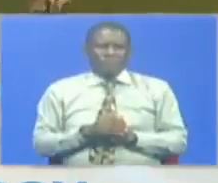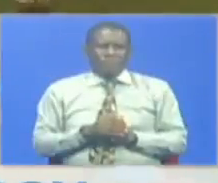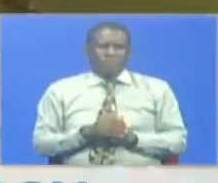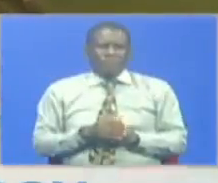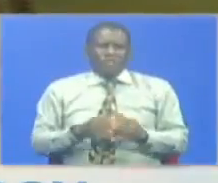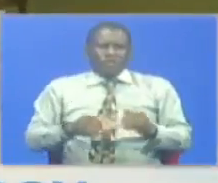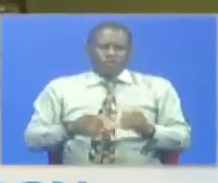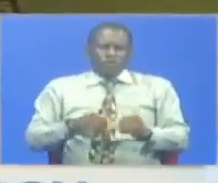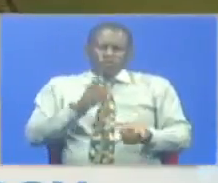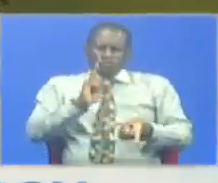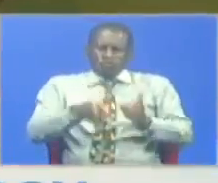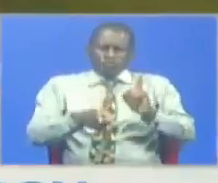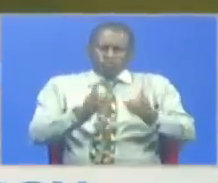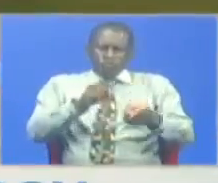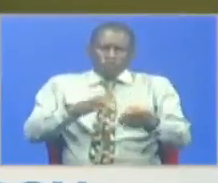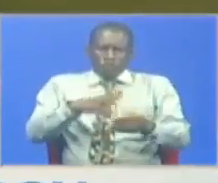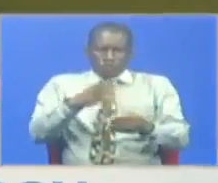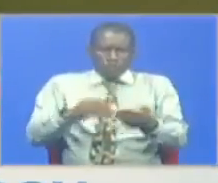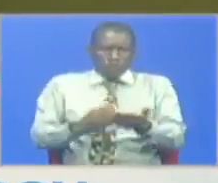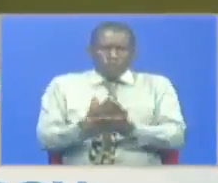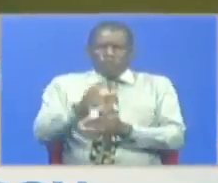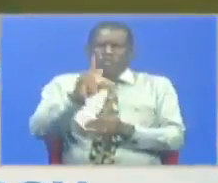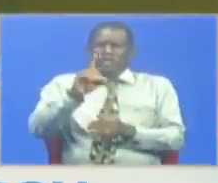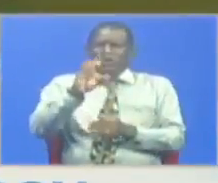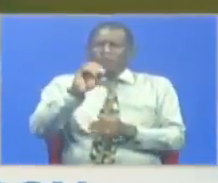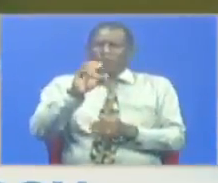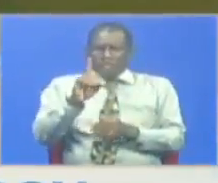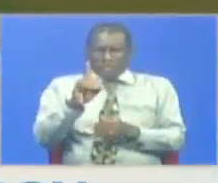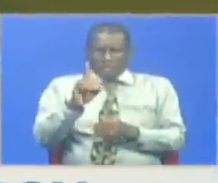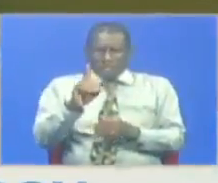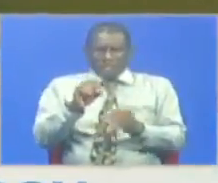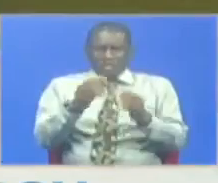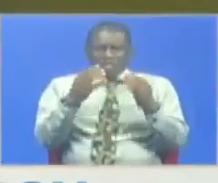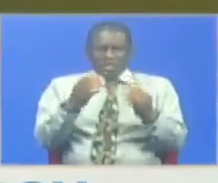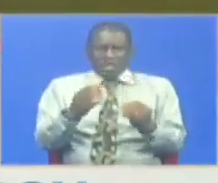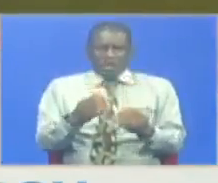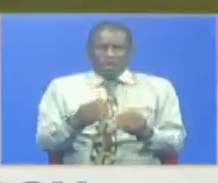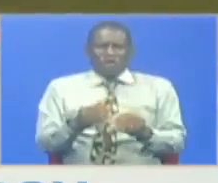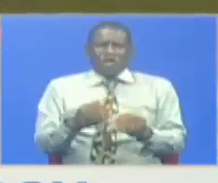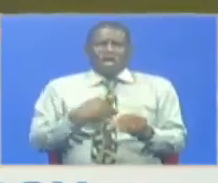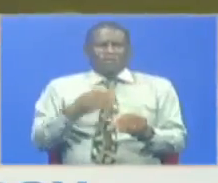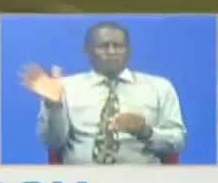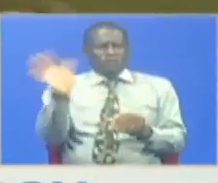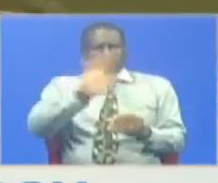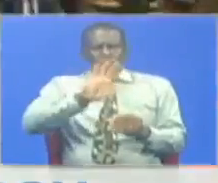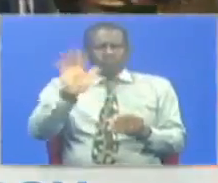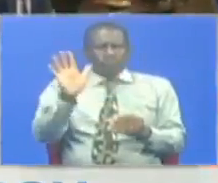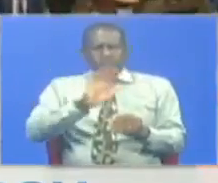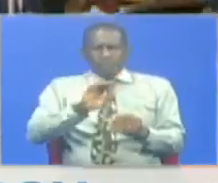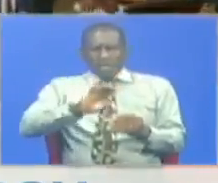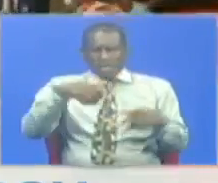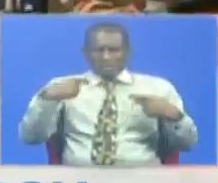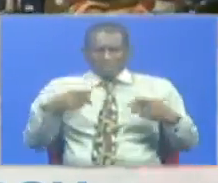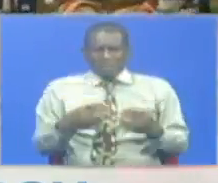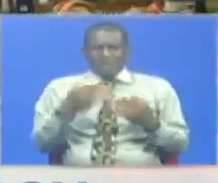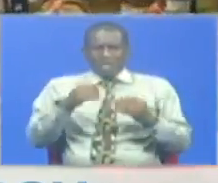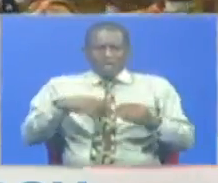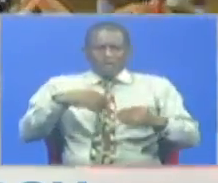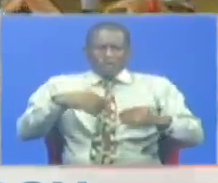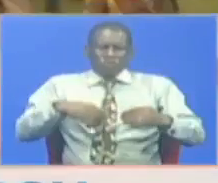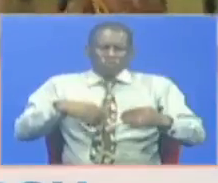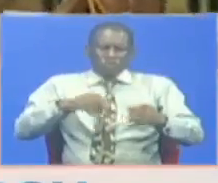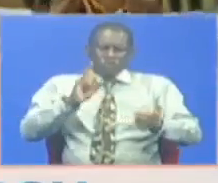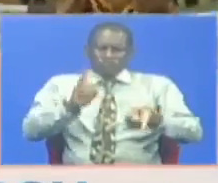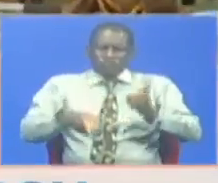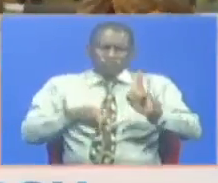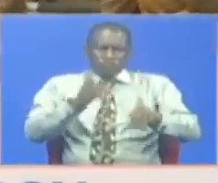The procession sneaks through the aisles of the DOD, affording the general one last wave of goodbye. The procession parted